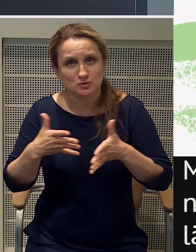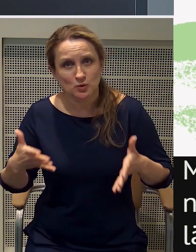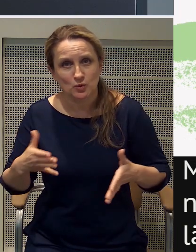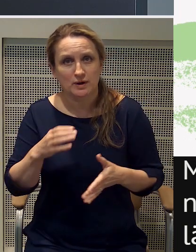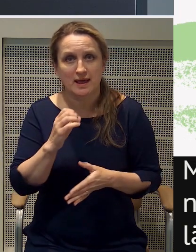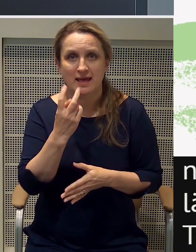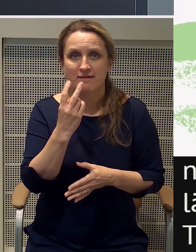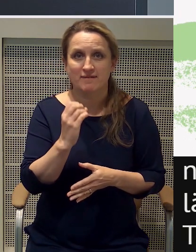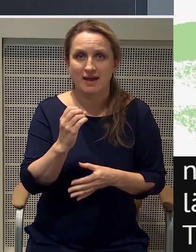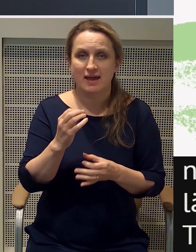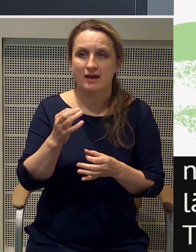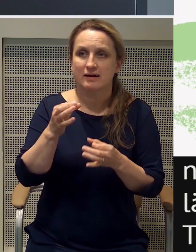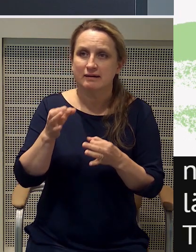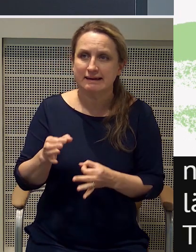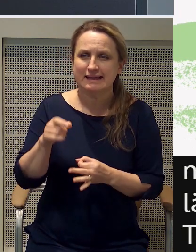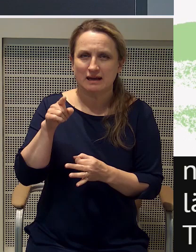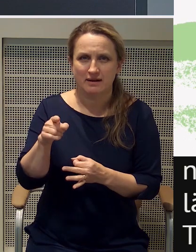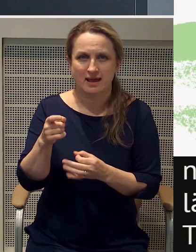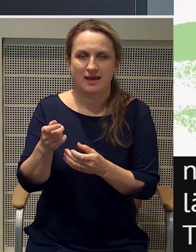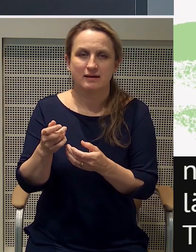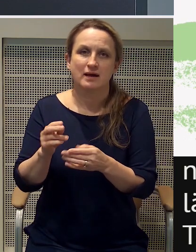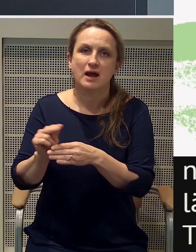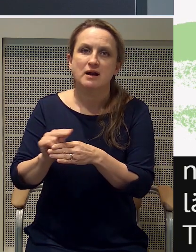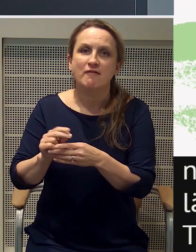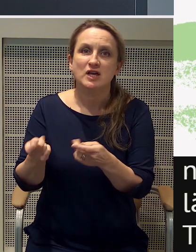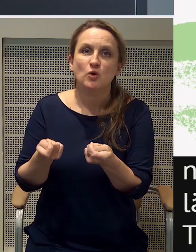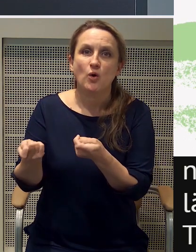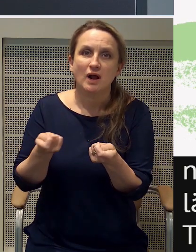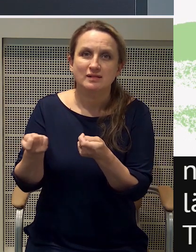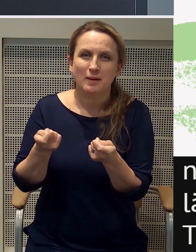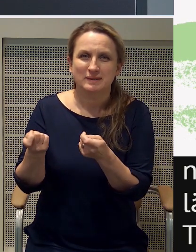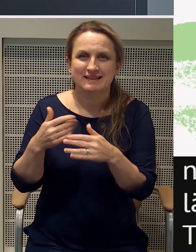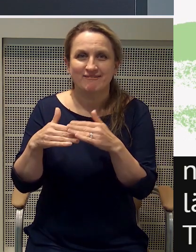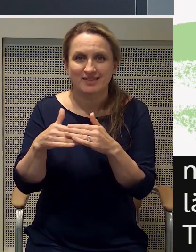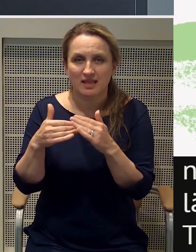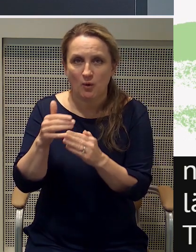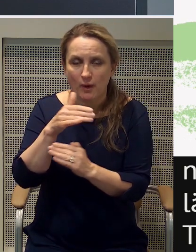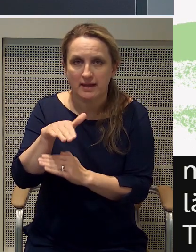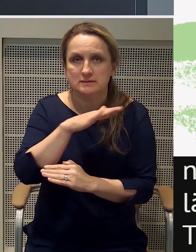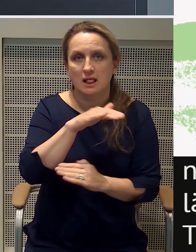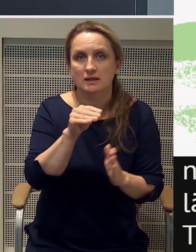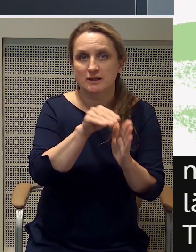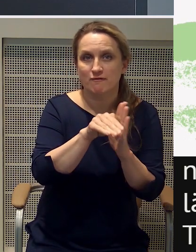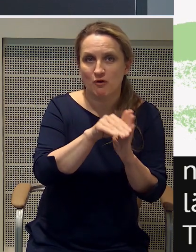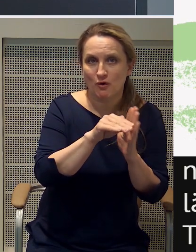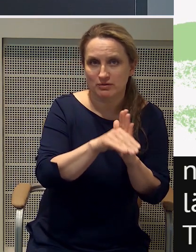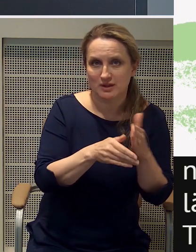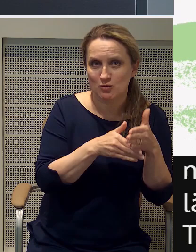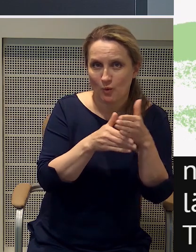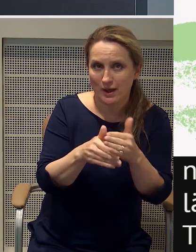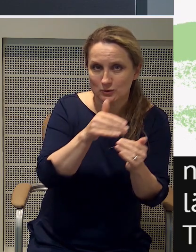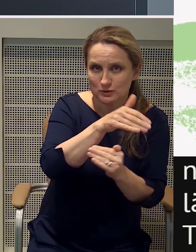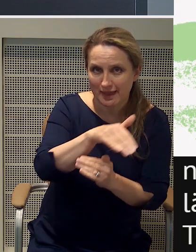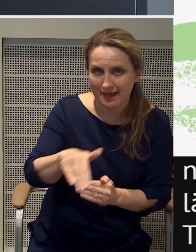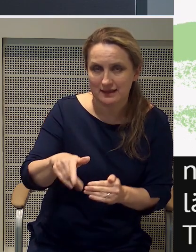I would also like to thank the family, of course, for the information, for the video, also the